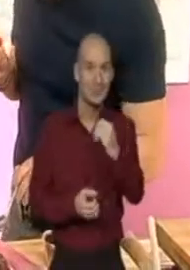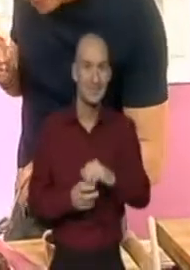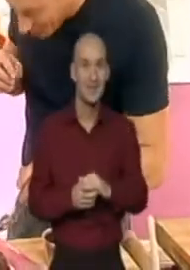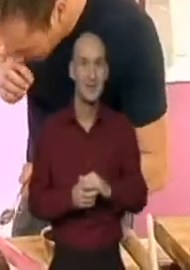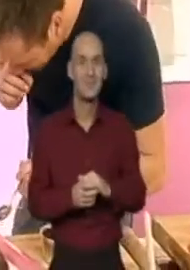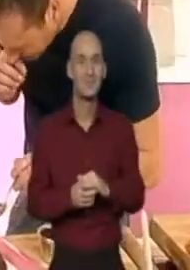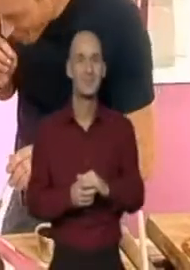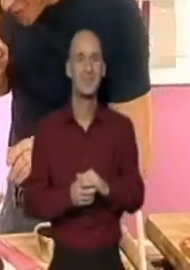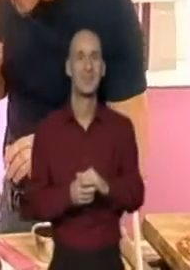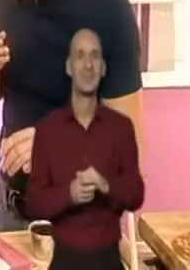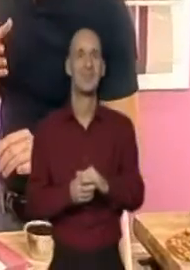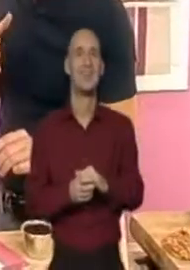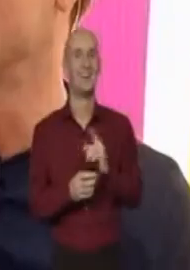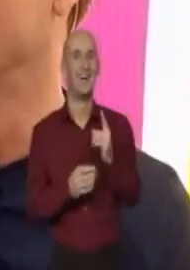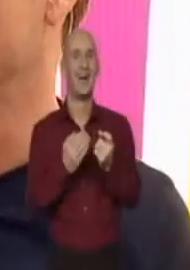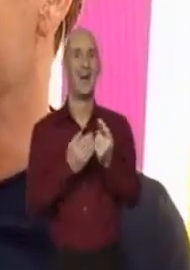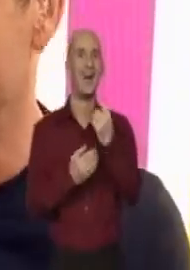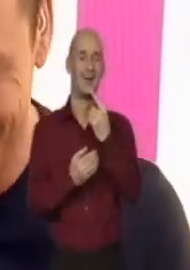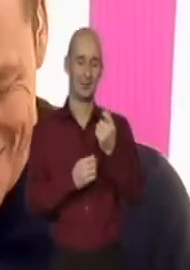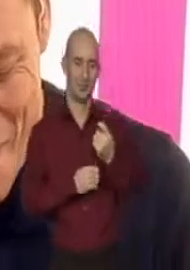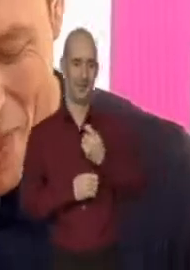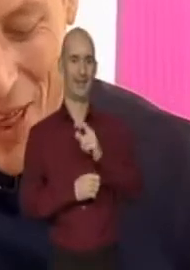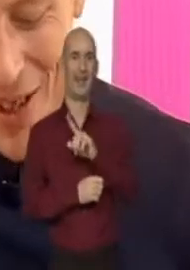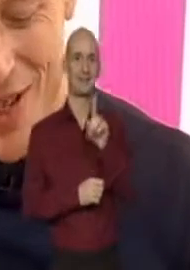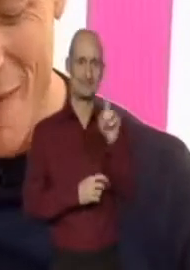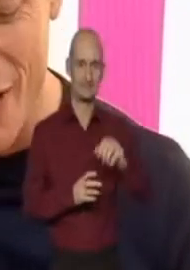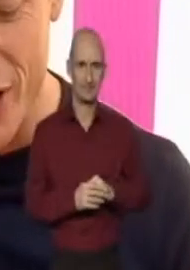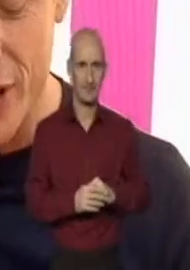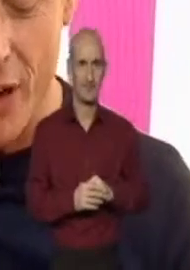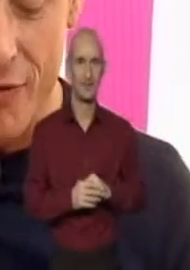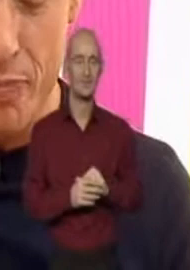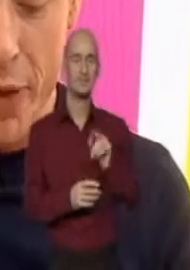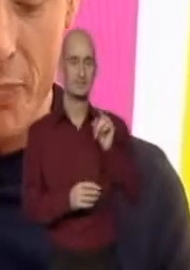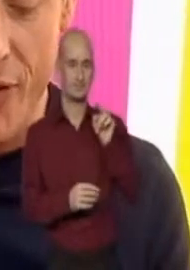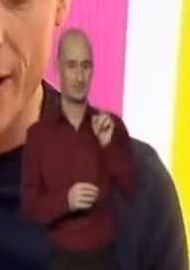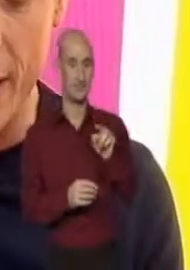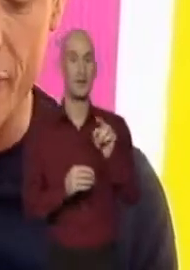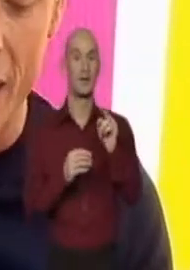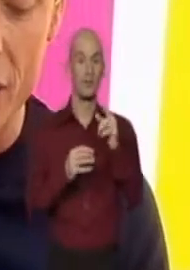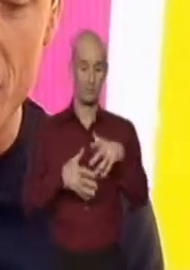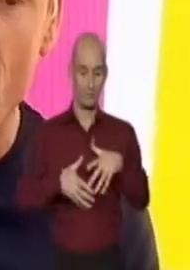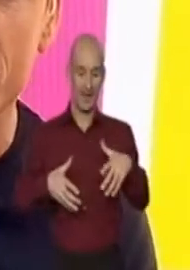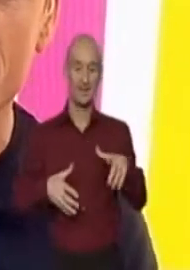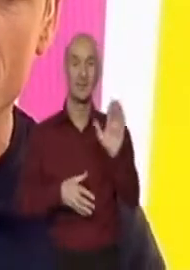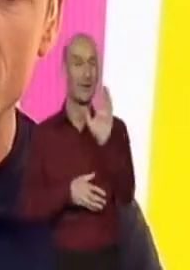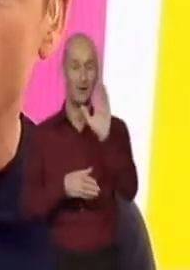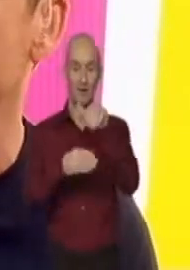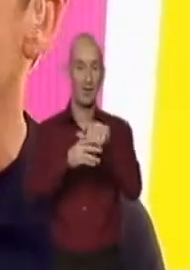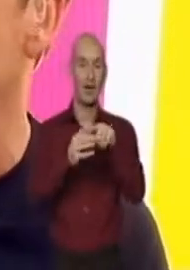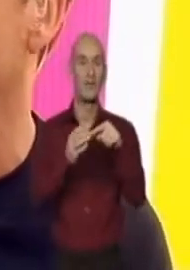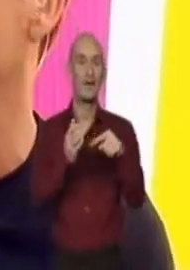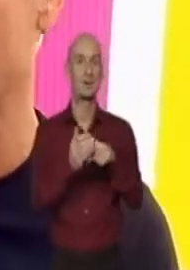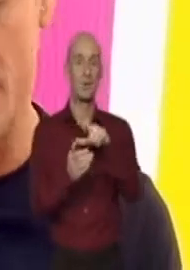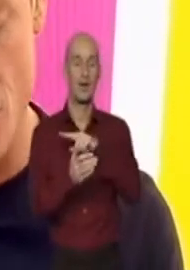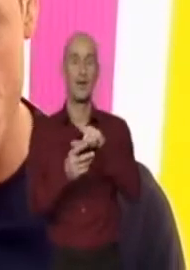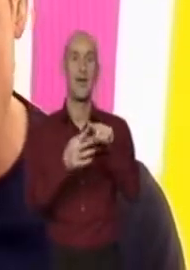about... Yeah, I'll get the bill later. The thing you say about, you know, being fattening. Actually, it's not, because we're using eggs and